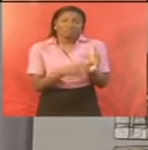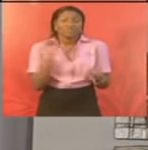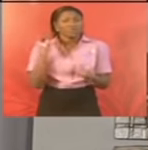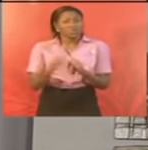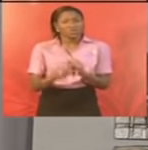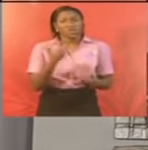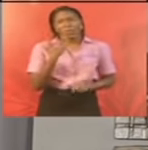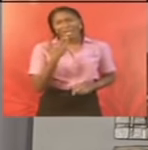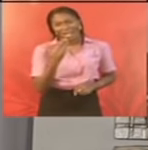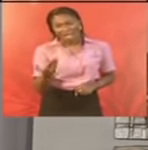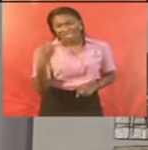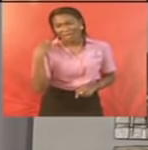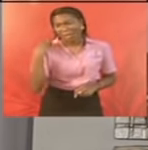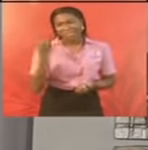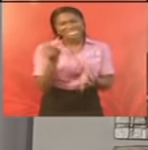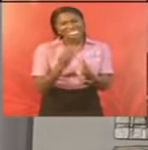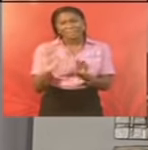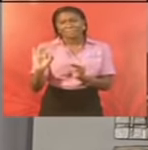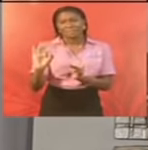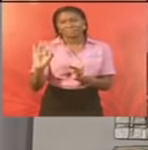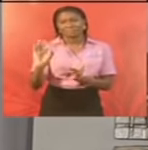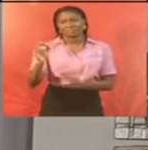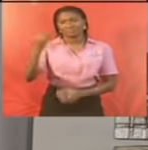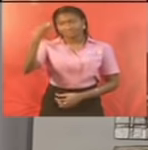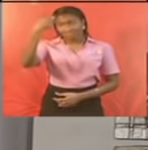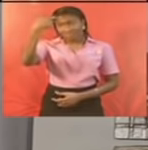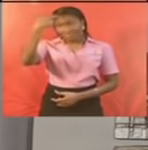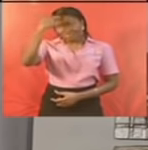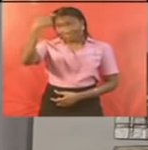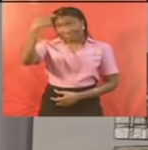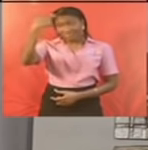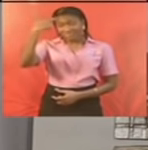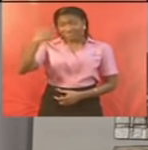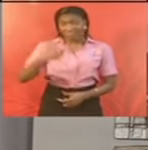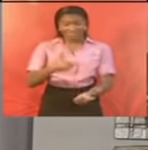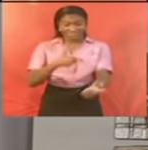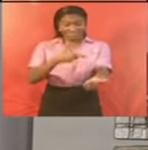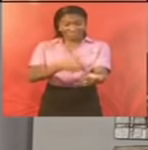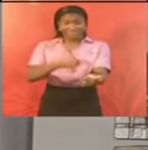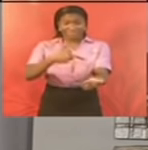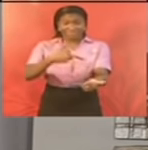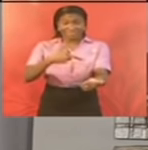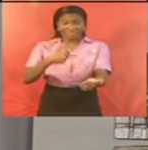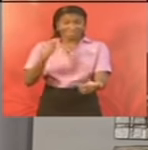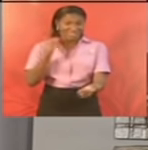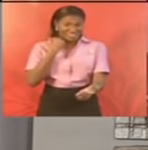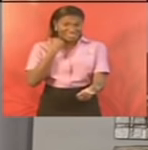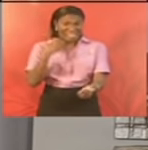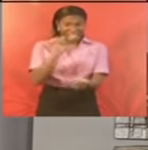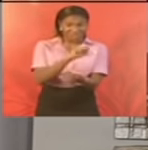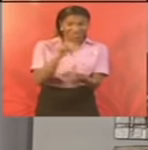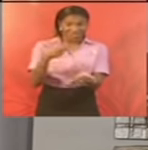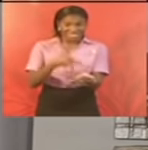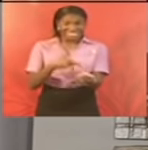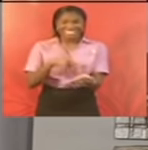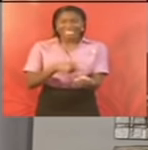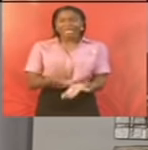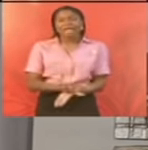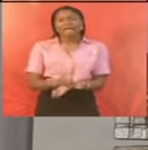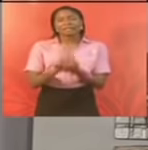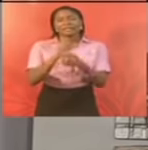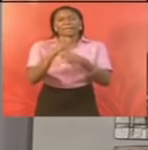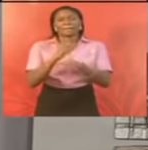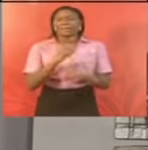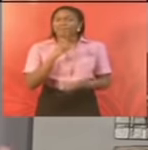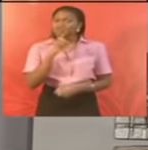temperature screening. Those machines now are so cheap, and that is a good screening mechanism to make sure